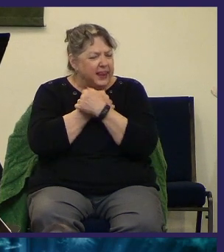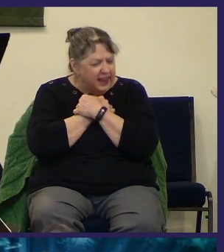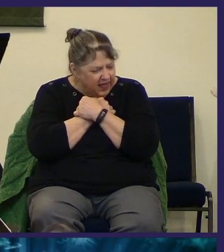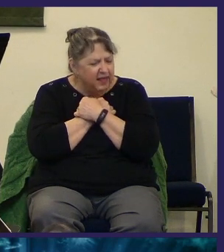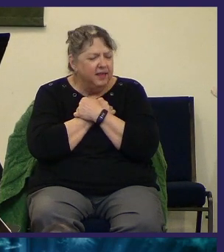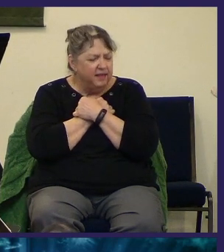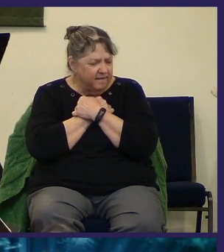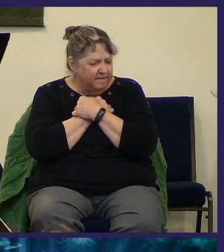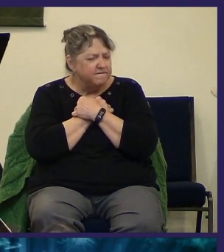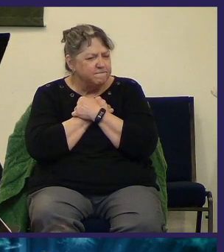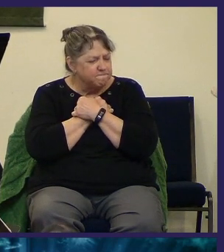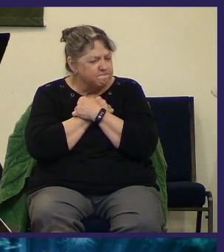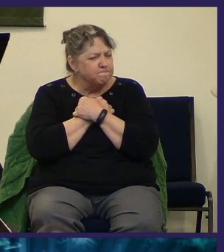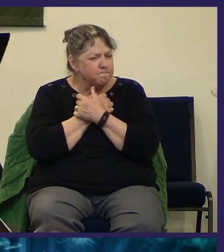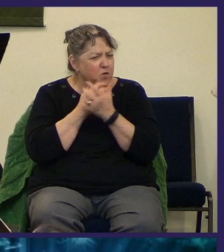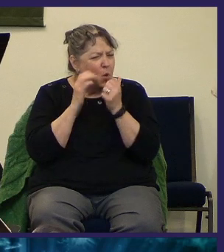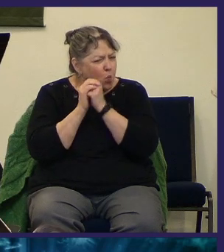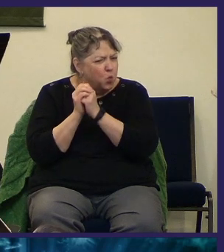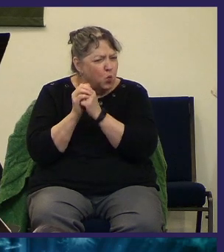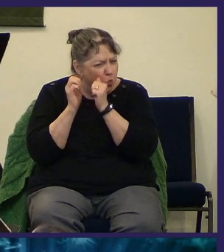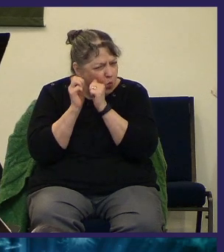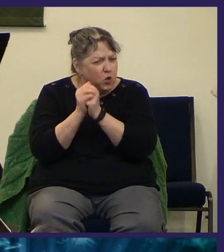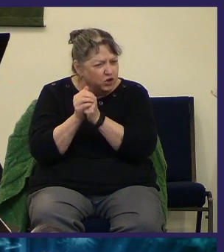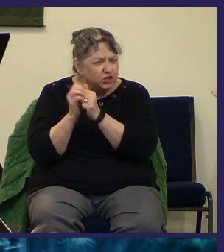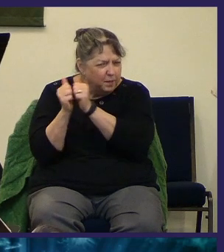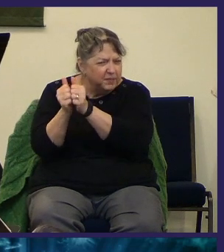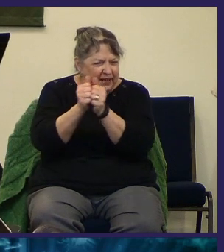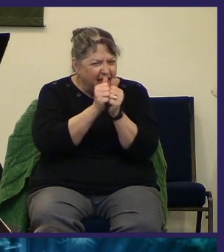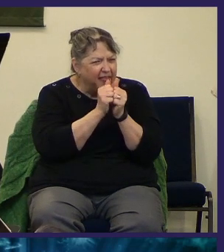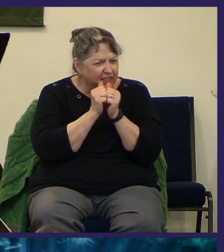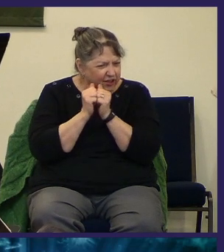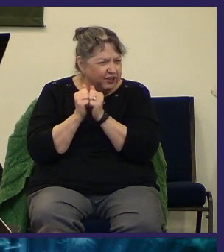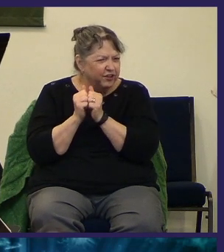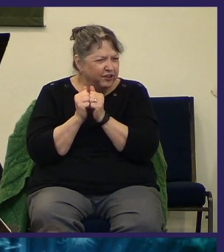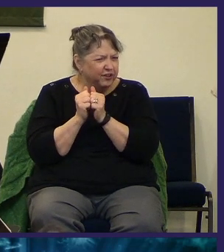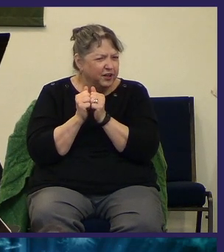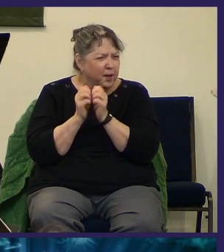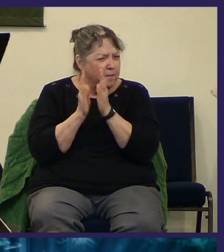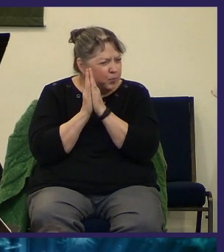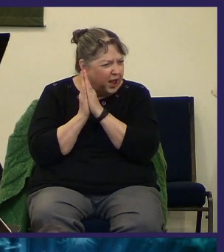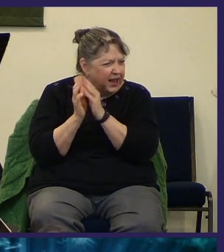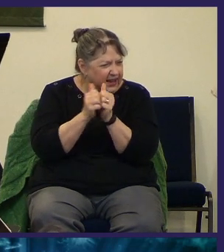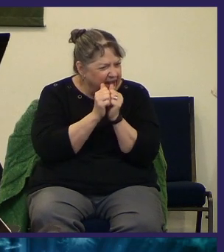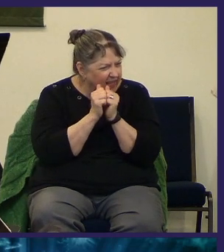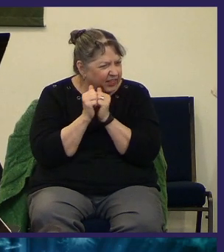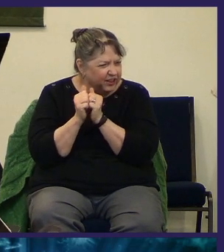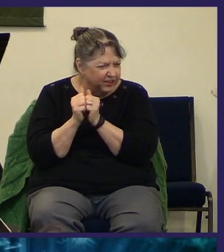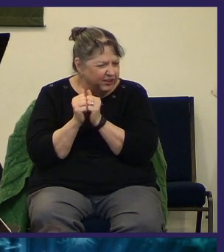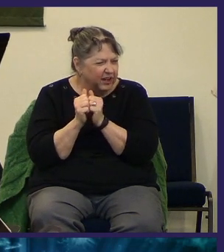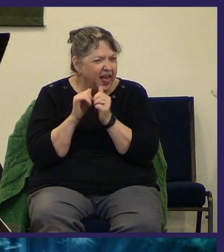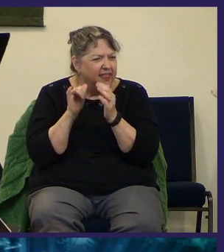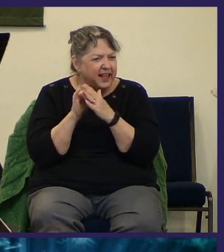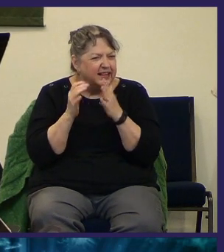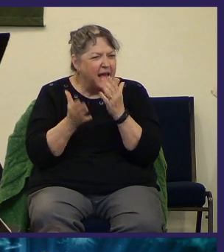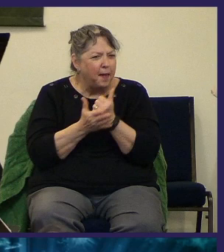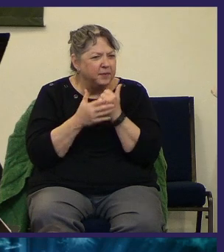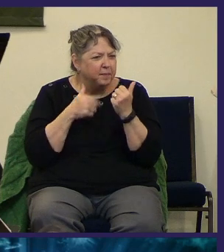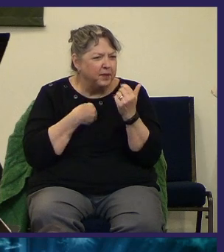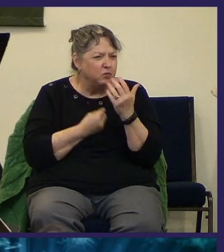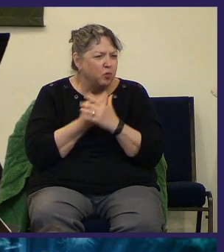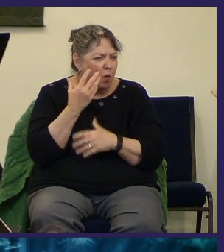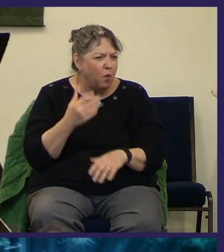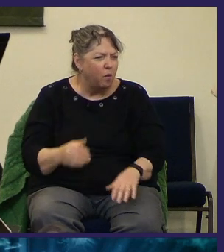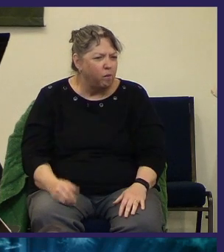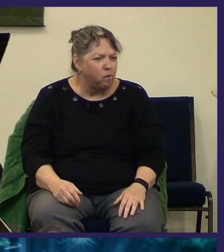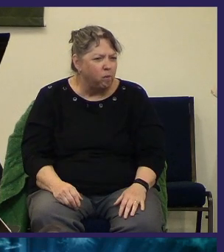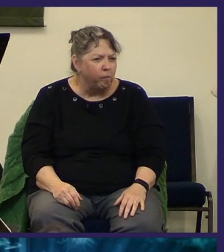i feel i'm becoming more comfortable with myself so that's how i feel that i'm growing it's honest it's